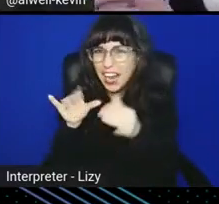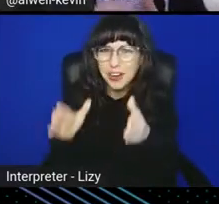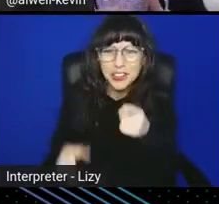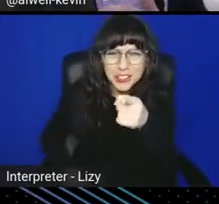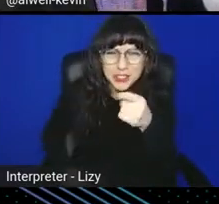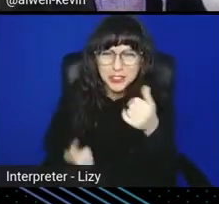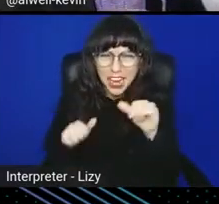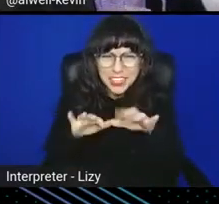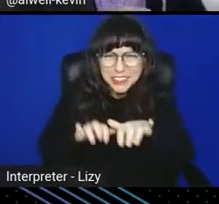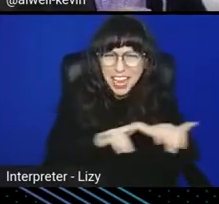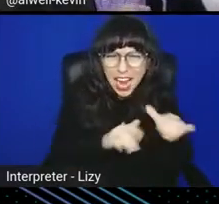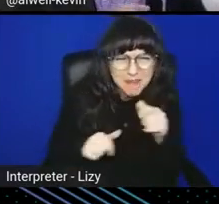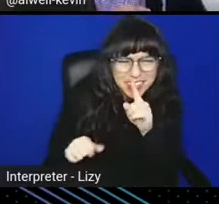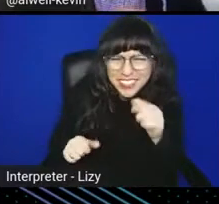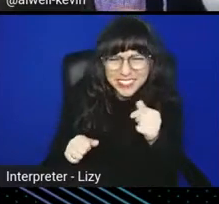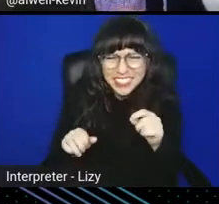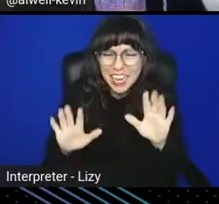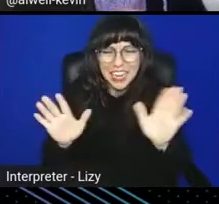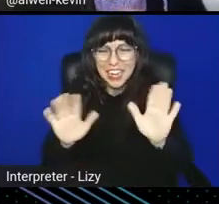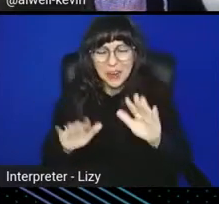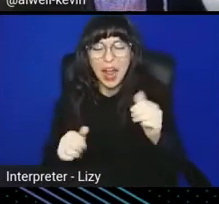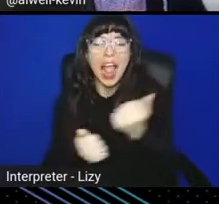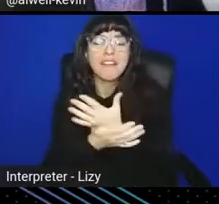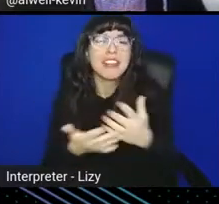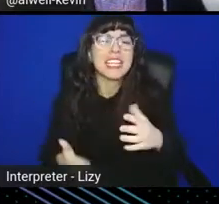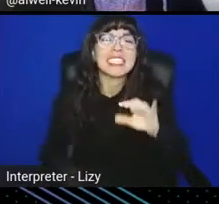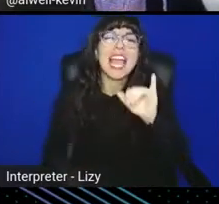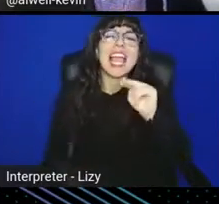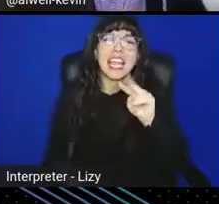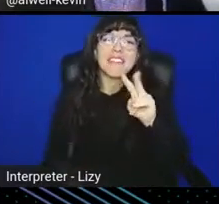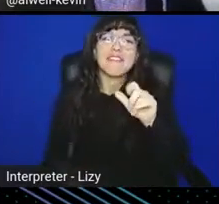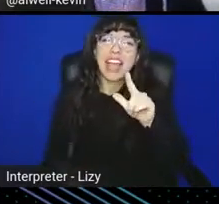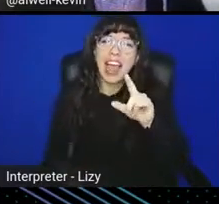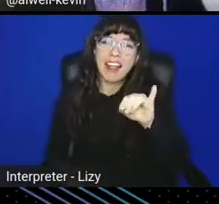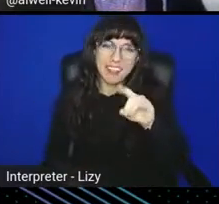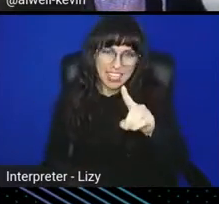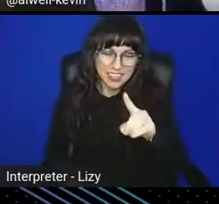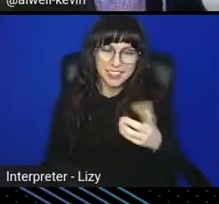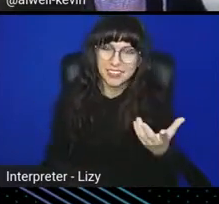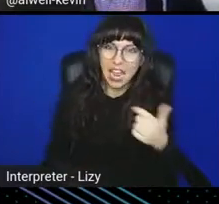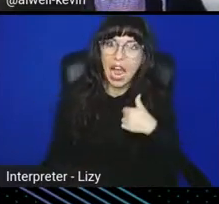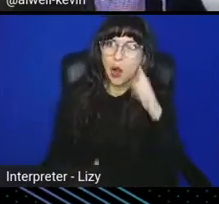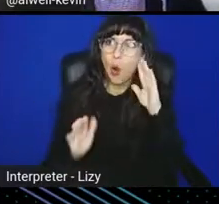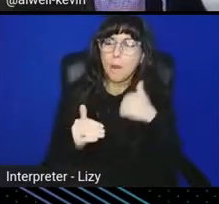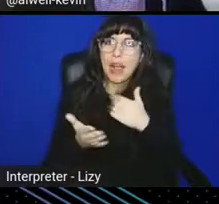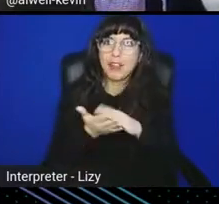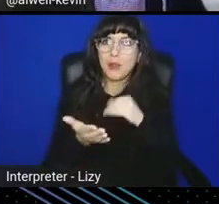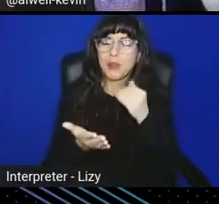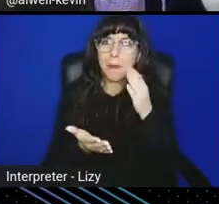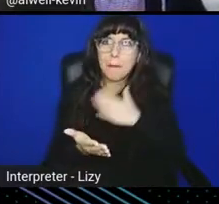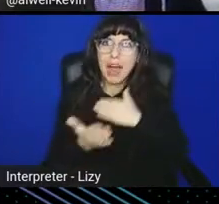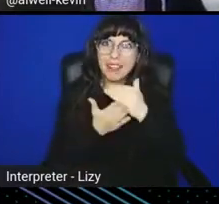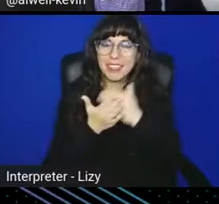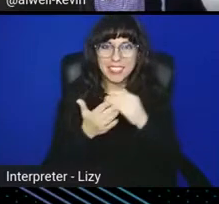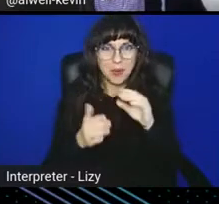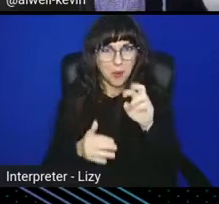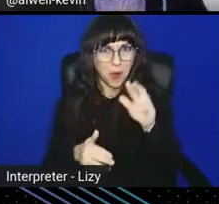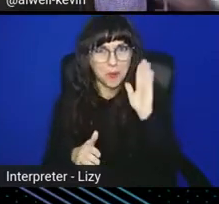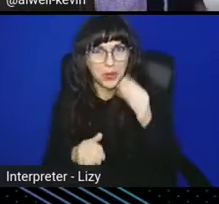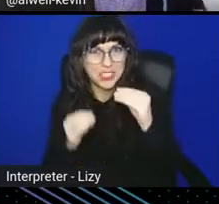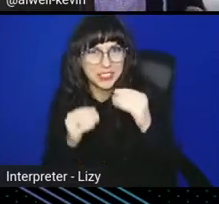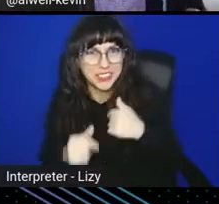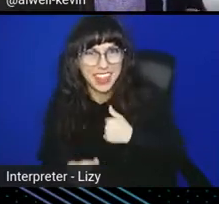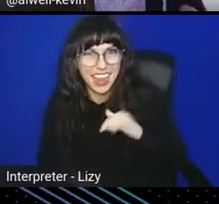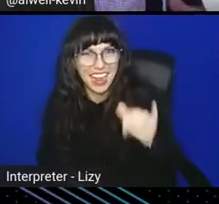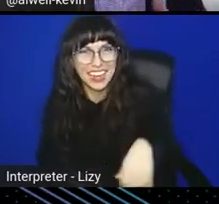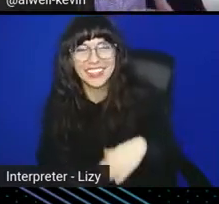valid, everything here has been invalidated. I hope I've learned my lesson. Otherwise, you'll teach me that. So joking aside, the